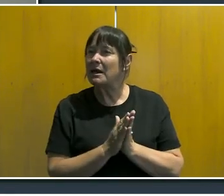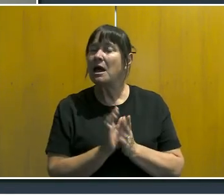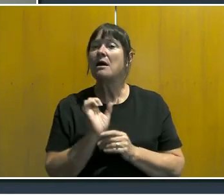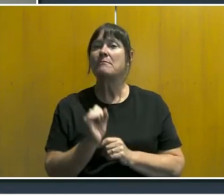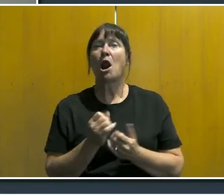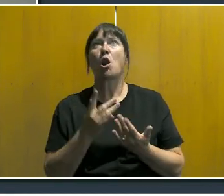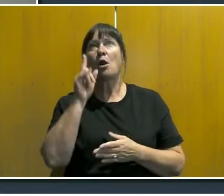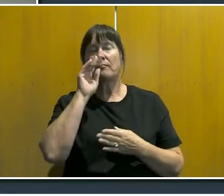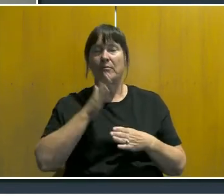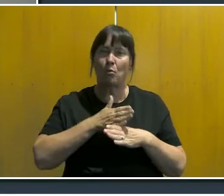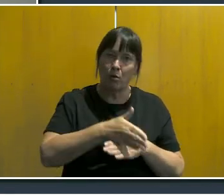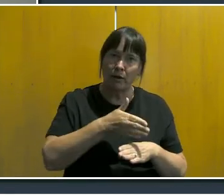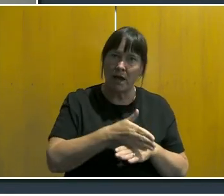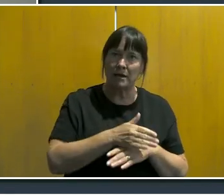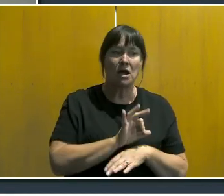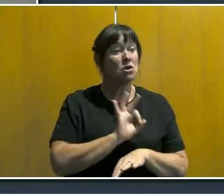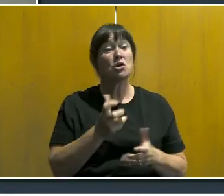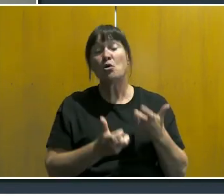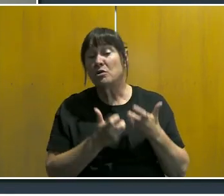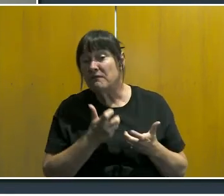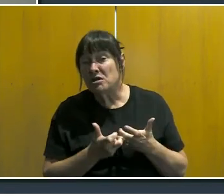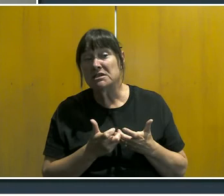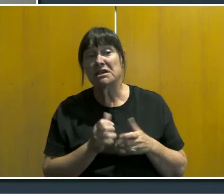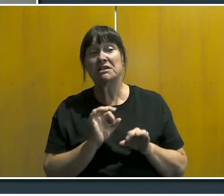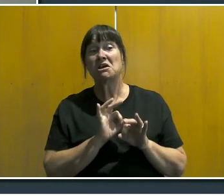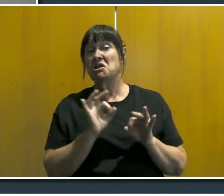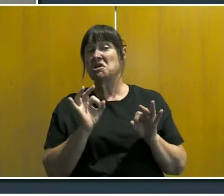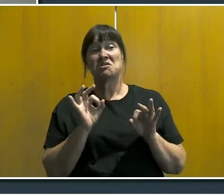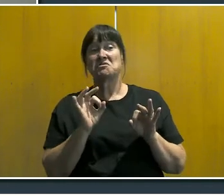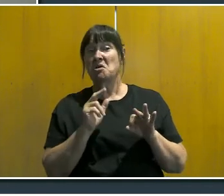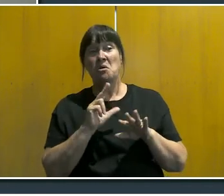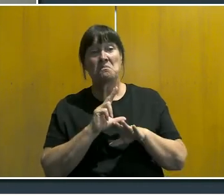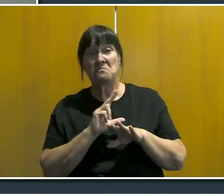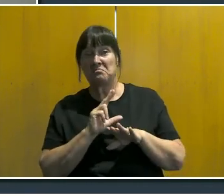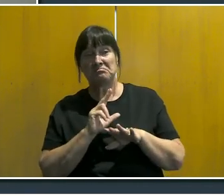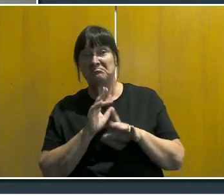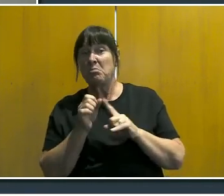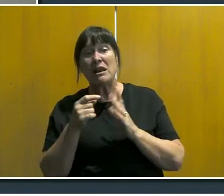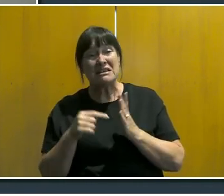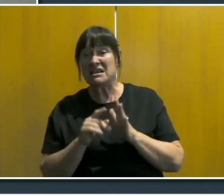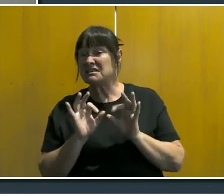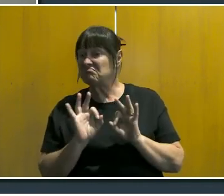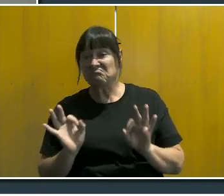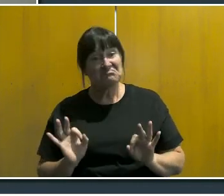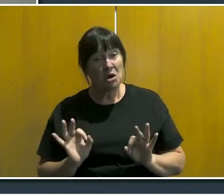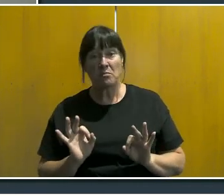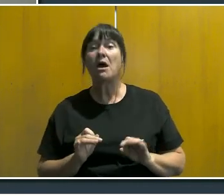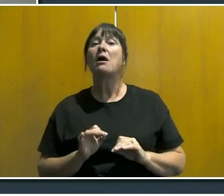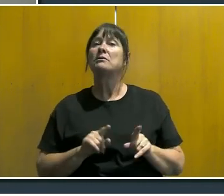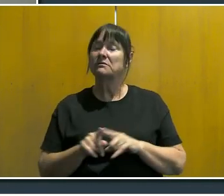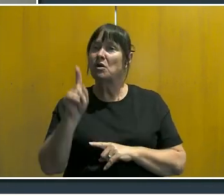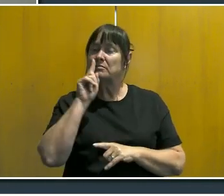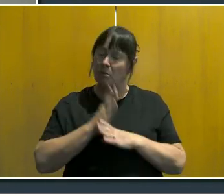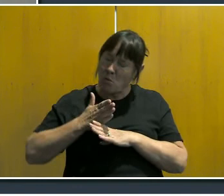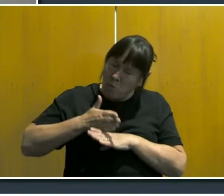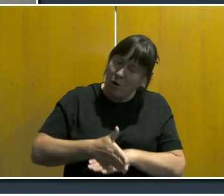We're not the home of big conglomerates that pay big salaries. These are hard-working people, and they're production-based. And